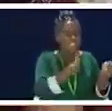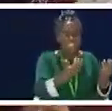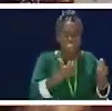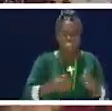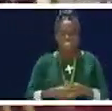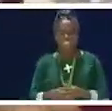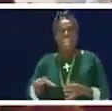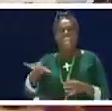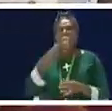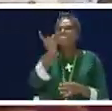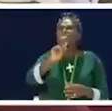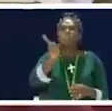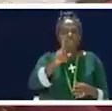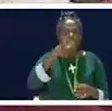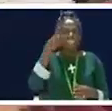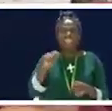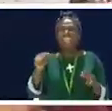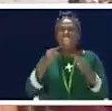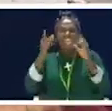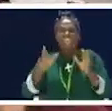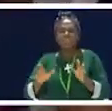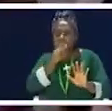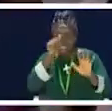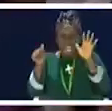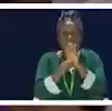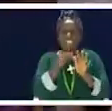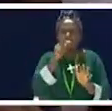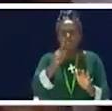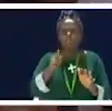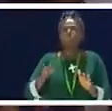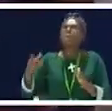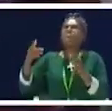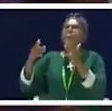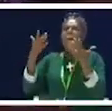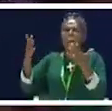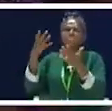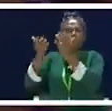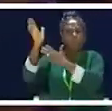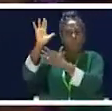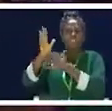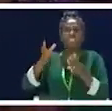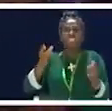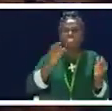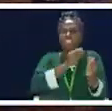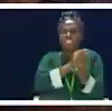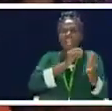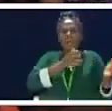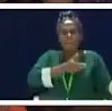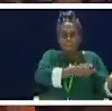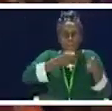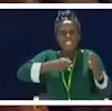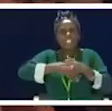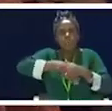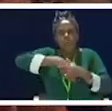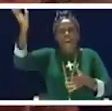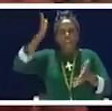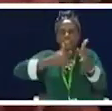Wherever the enemy is hiding you, that arm is bringing you out tonight. I prophesy to